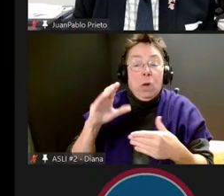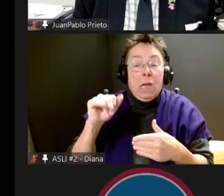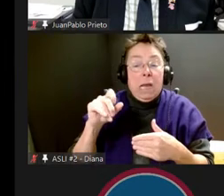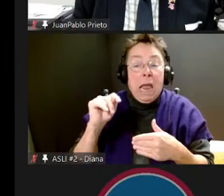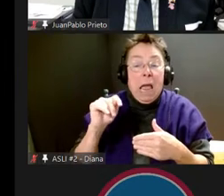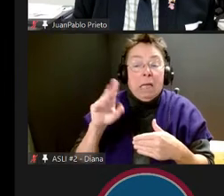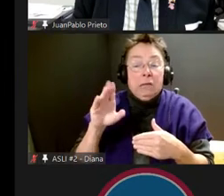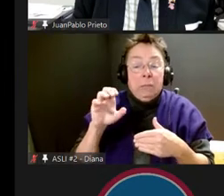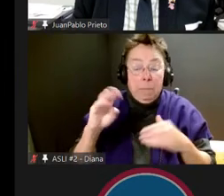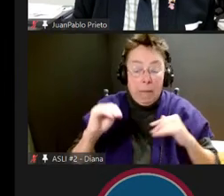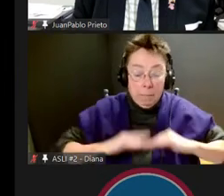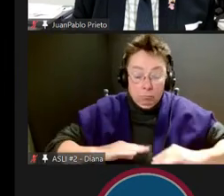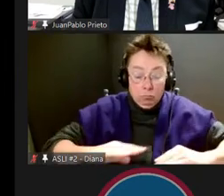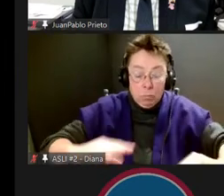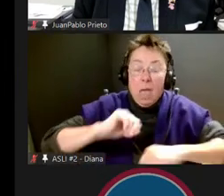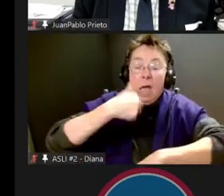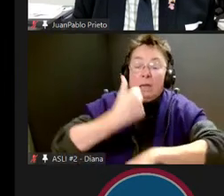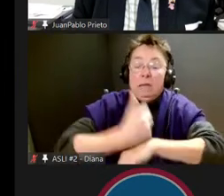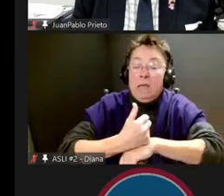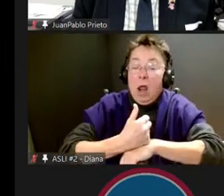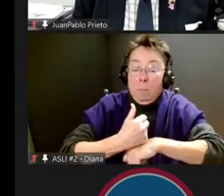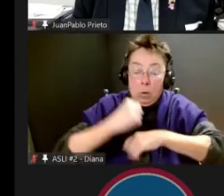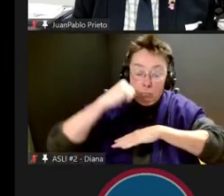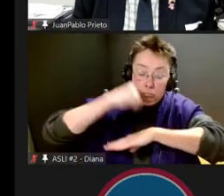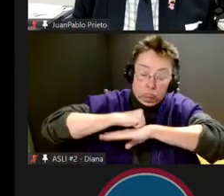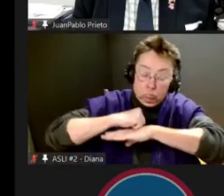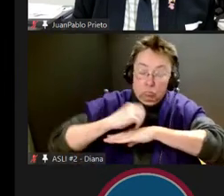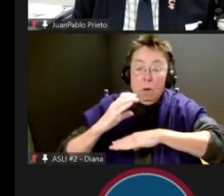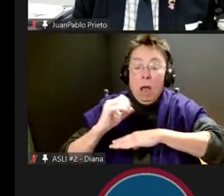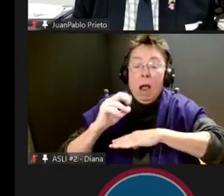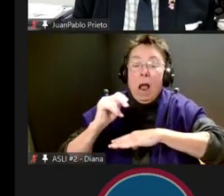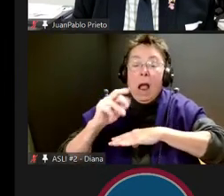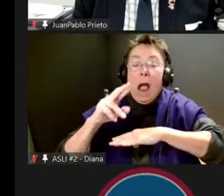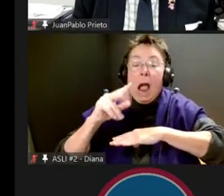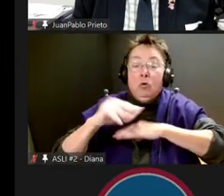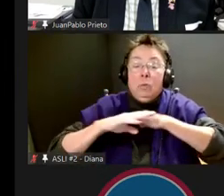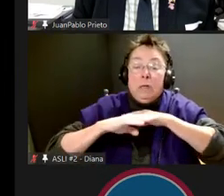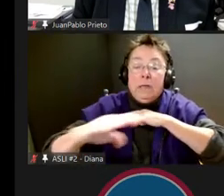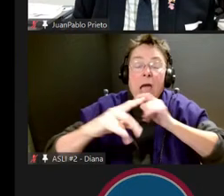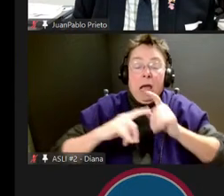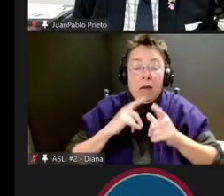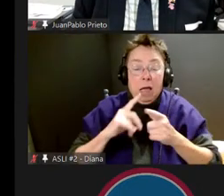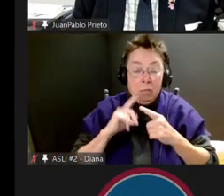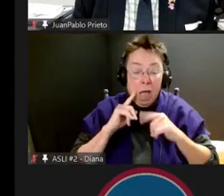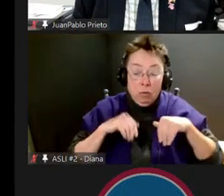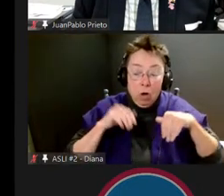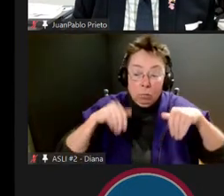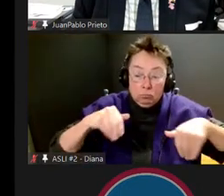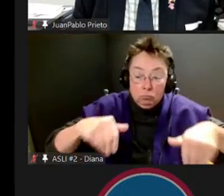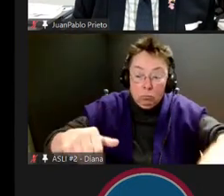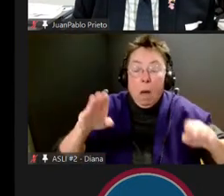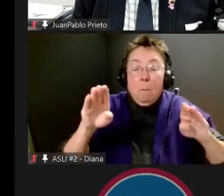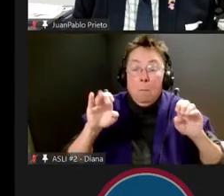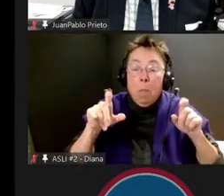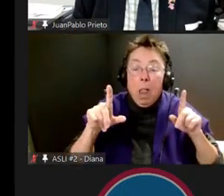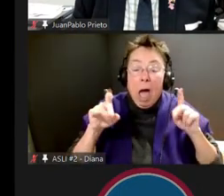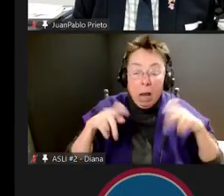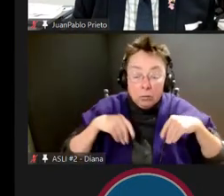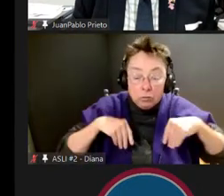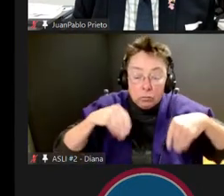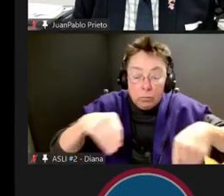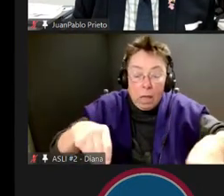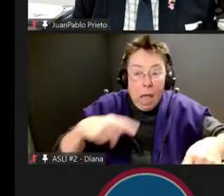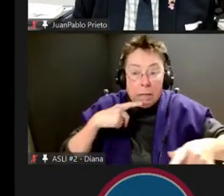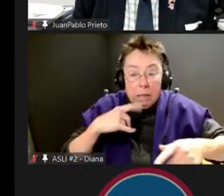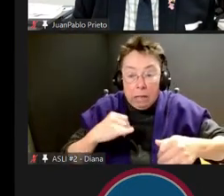set the concrete deck where possible. On LBMM, we proceed forward with the segmental box installations as we come to the completion of the last of